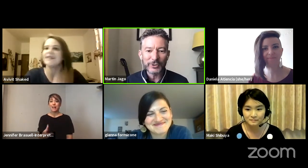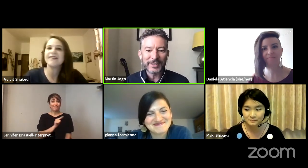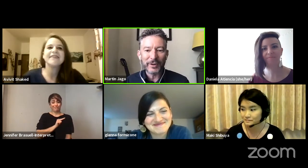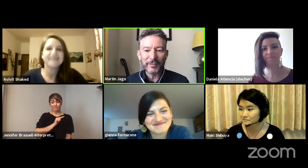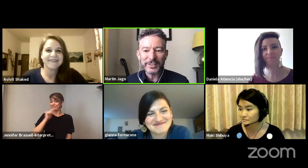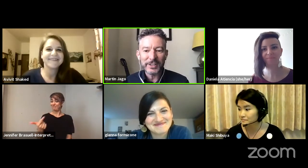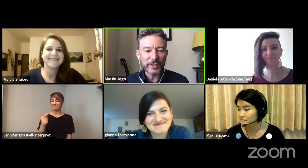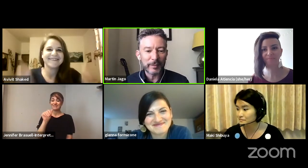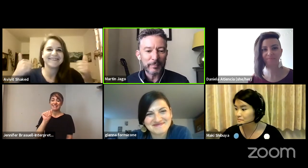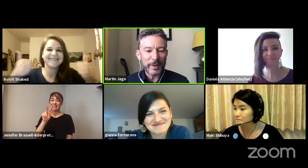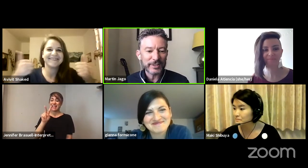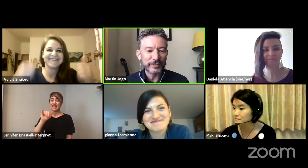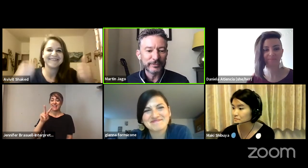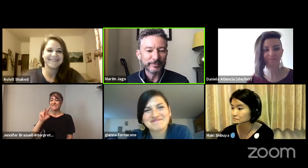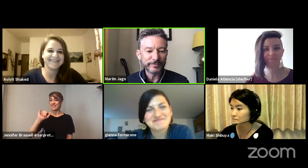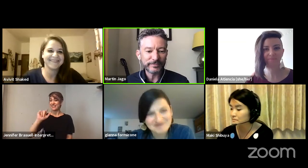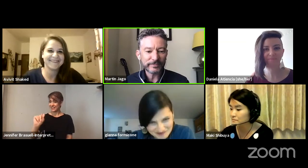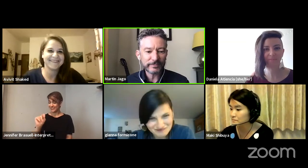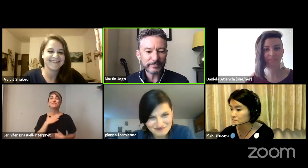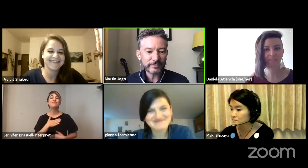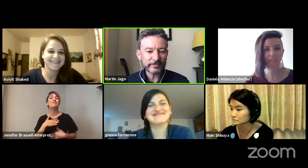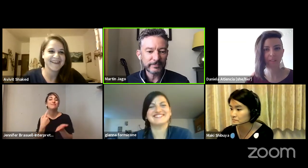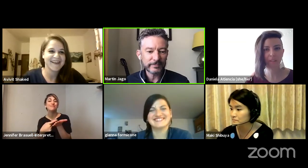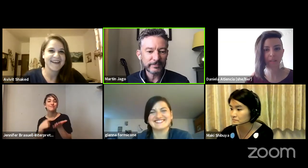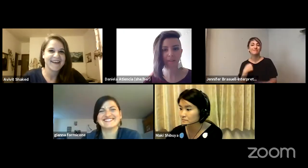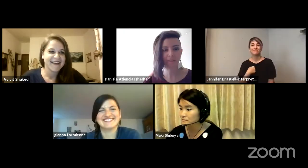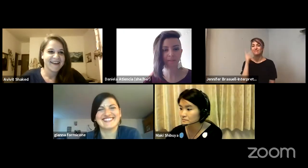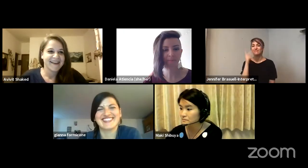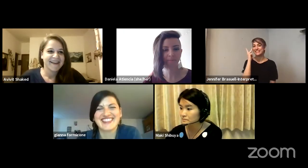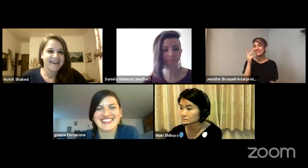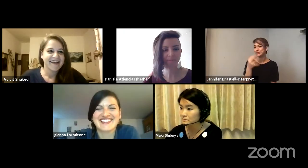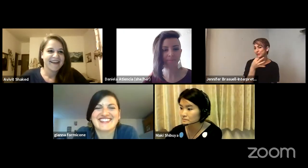and enjoy the conversation. I'll be back soon.